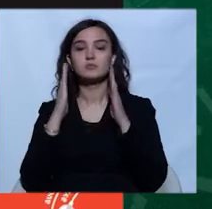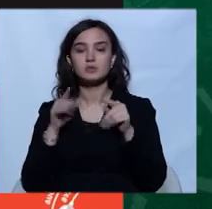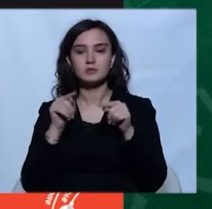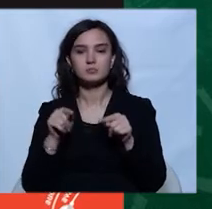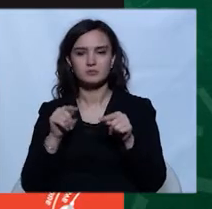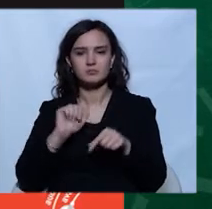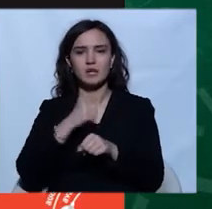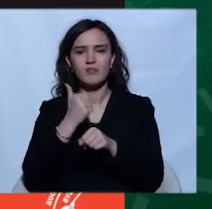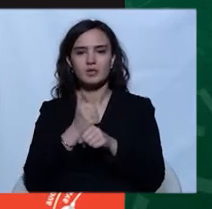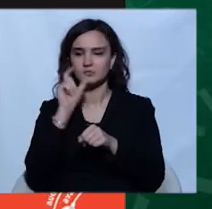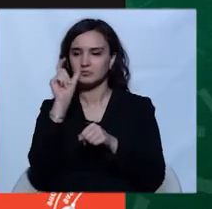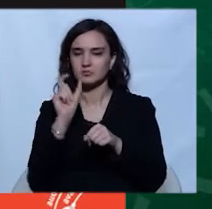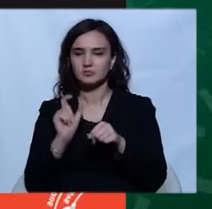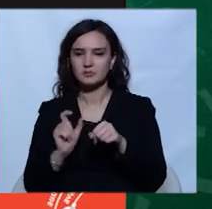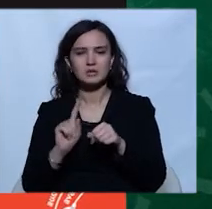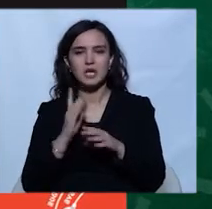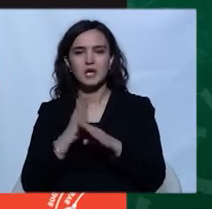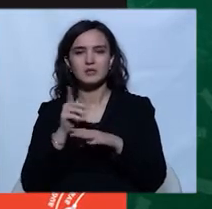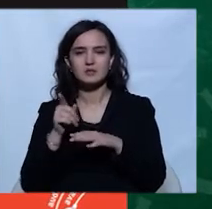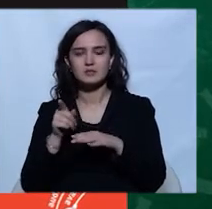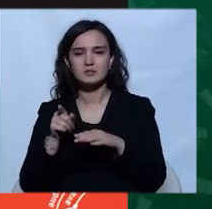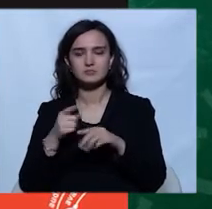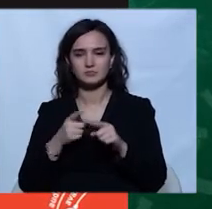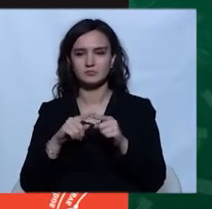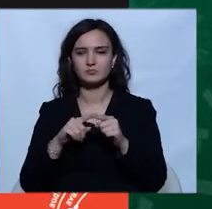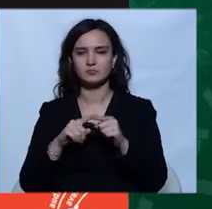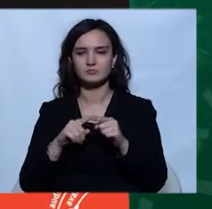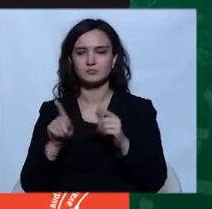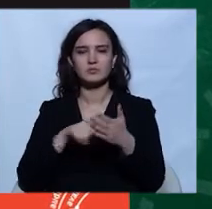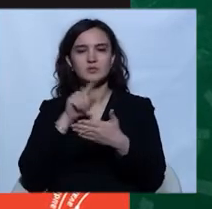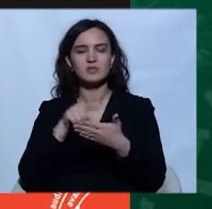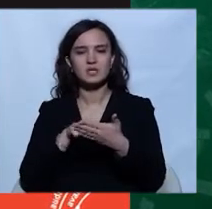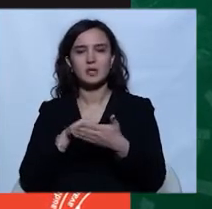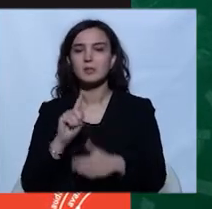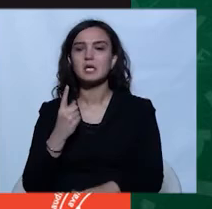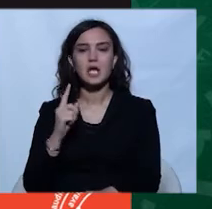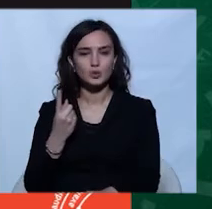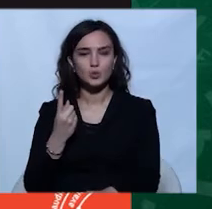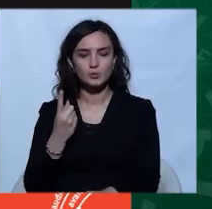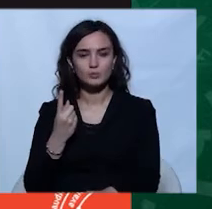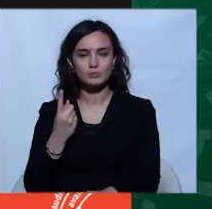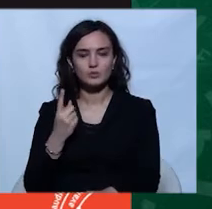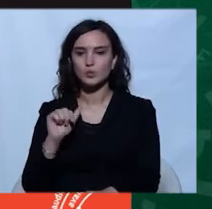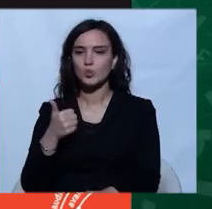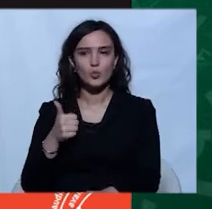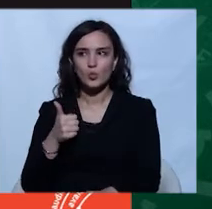some of the main themes. This usually answers the questions why, how,